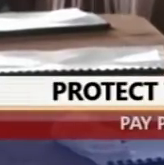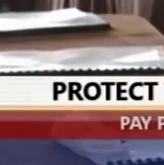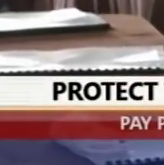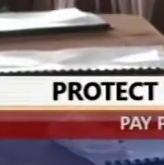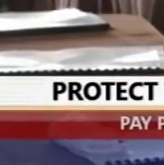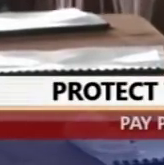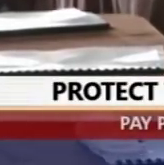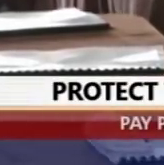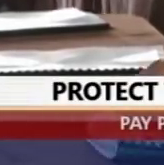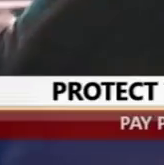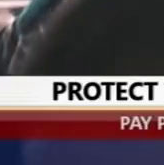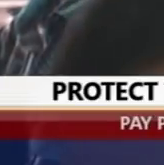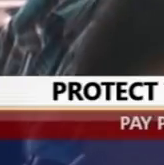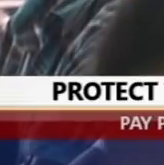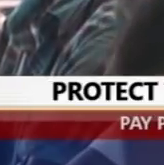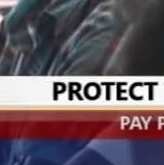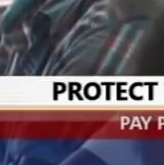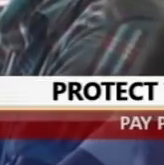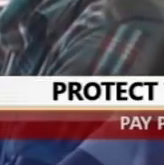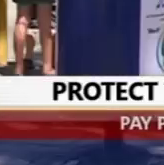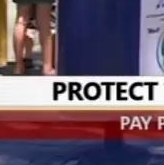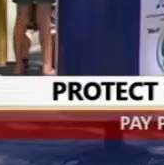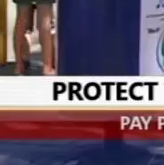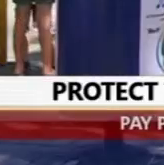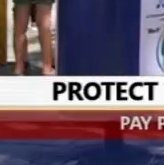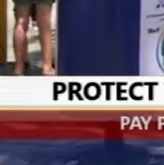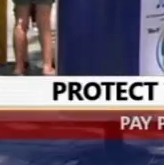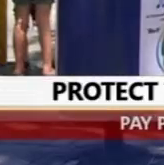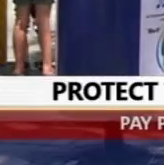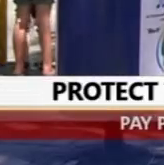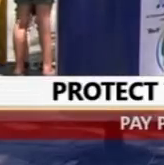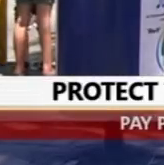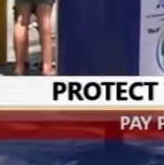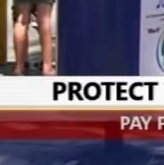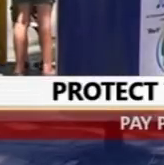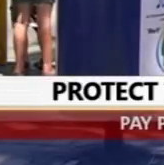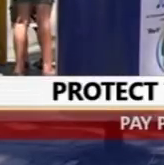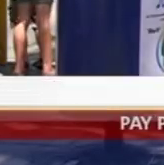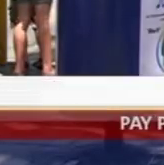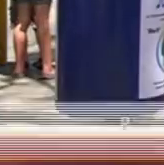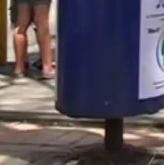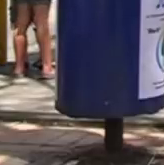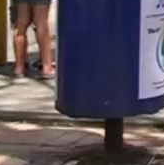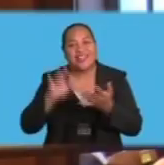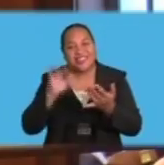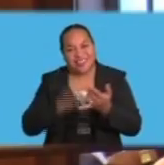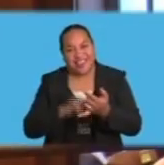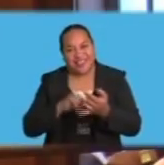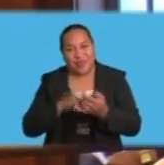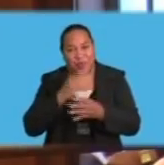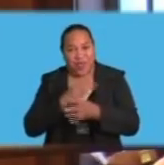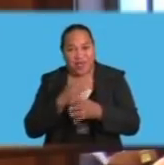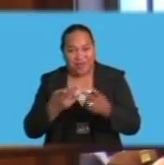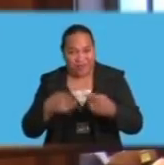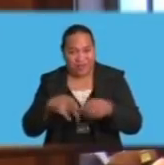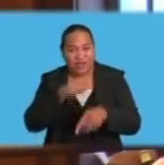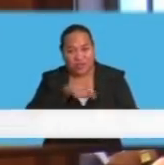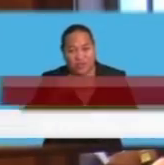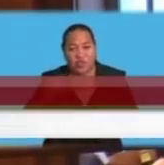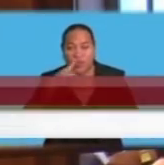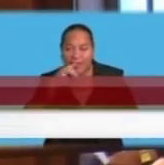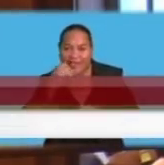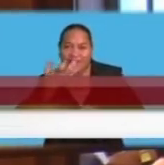responded to the minister's statement, saying there is a need for young workers to be represented in the OHS committee. To articulate the